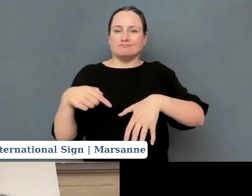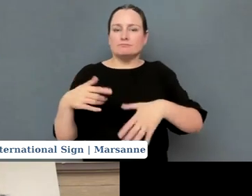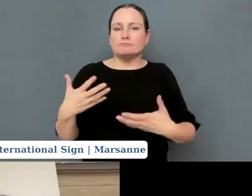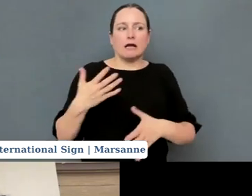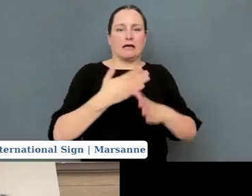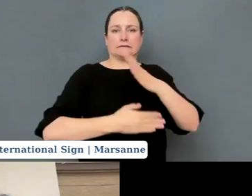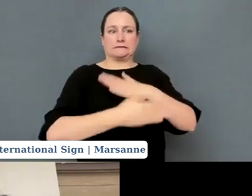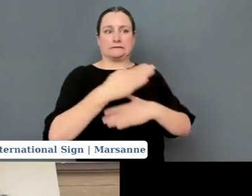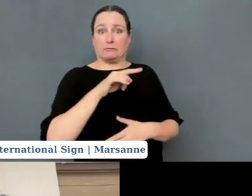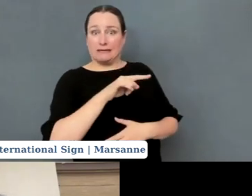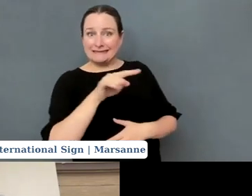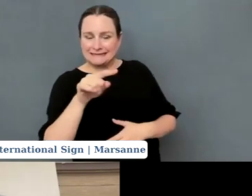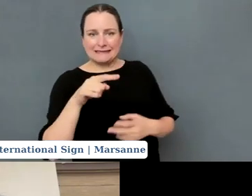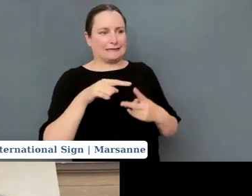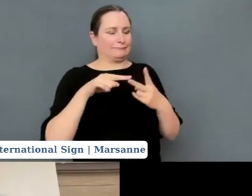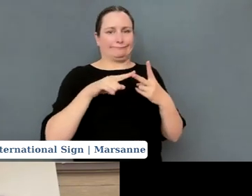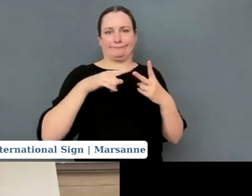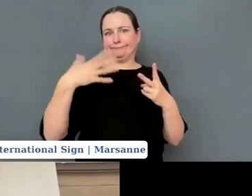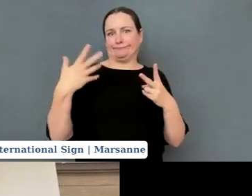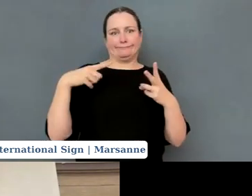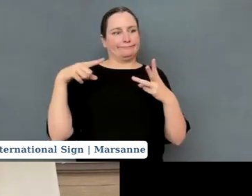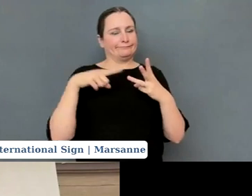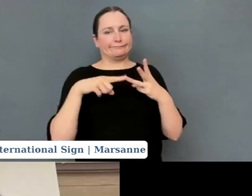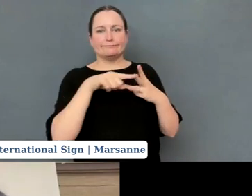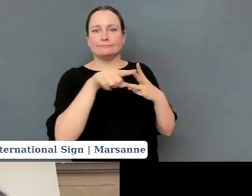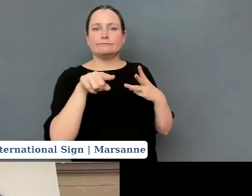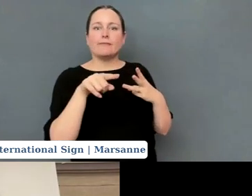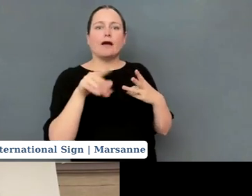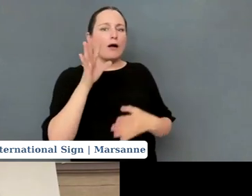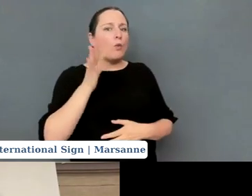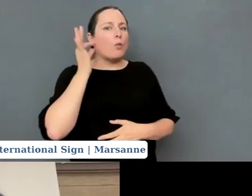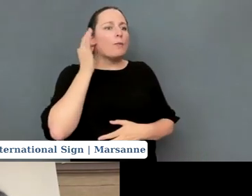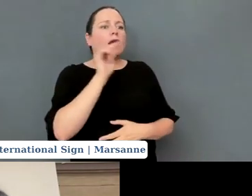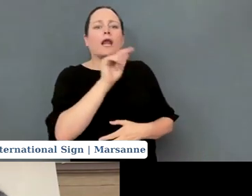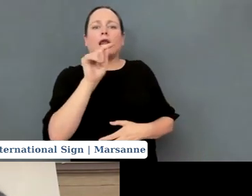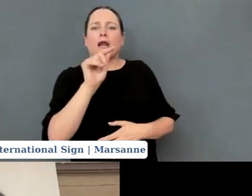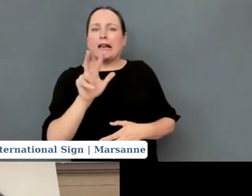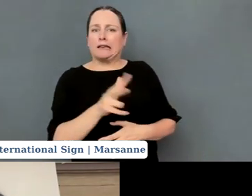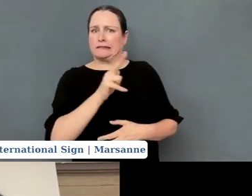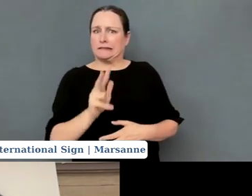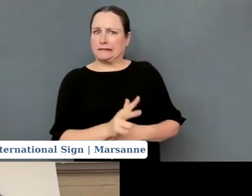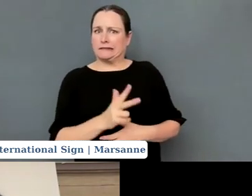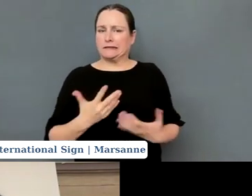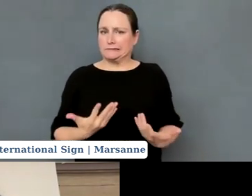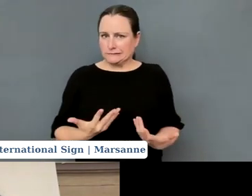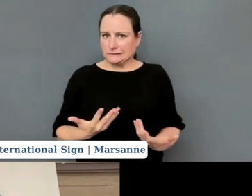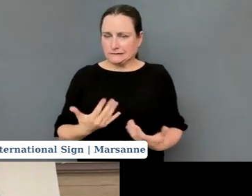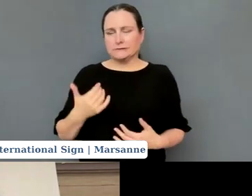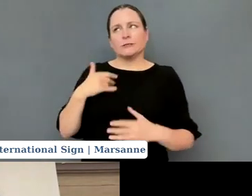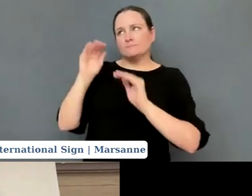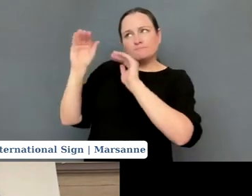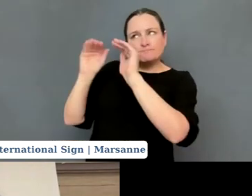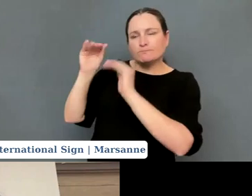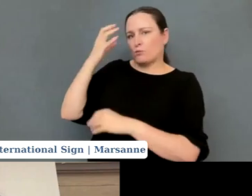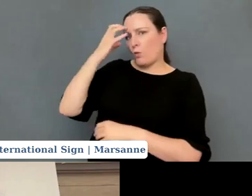and women ethnic minority. And I think at the institution level, we will work with